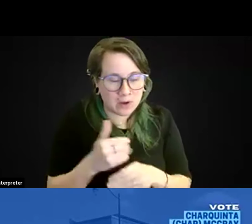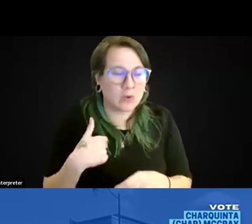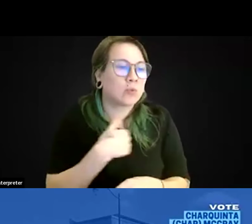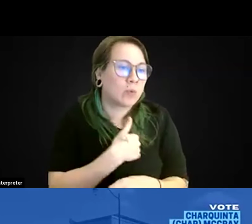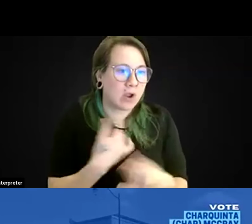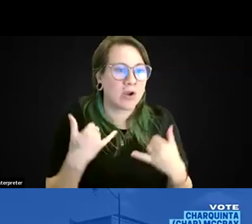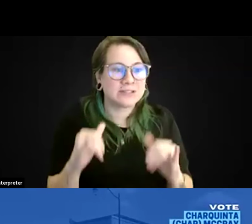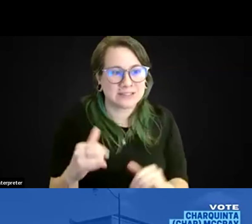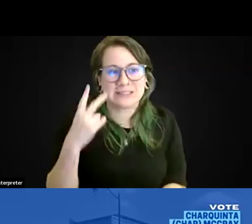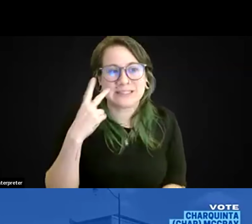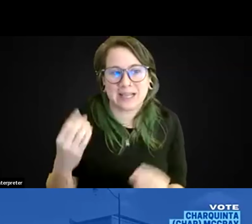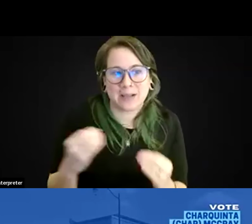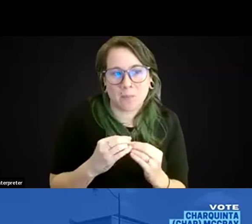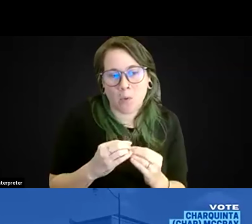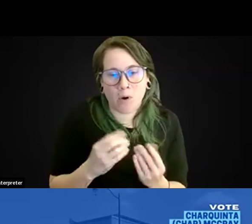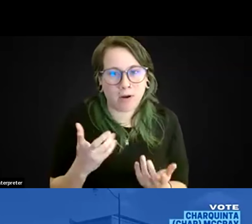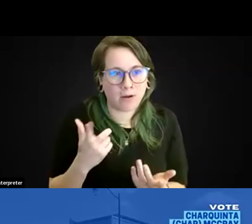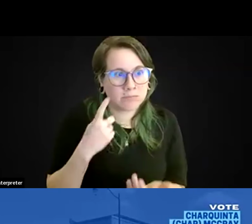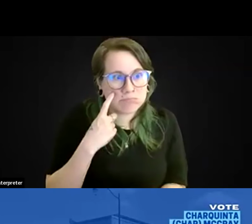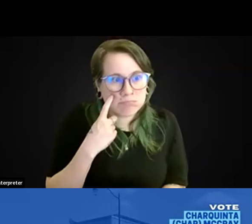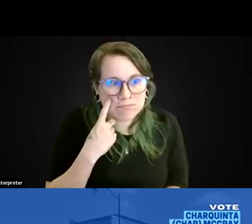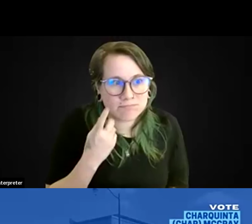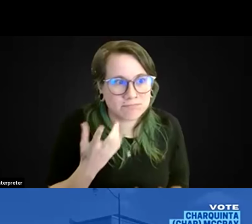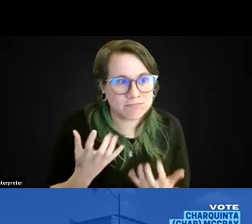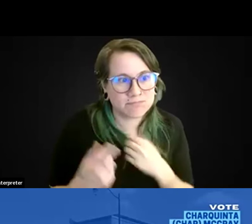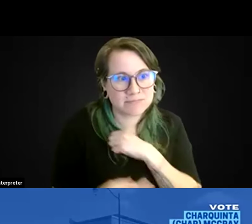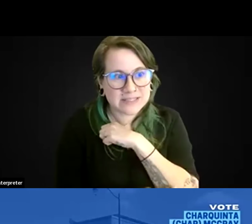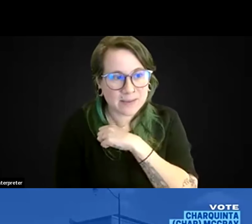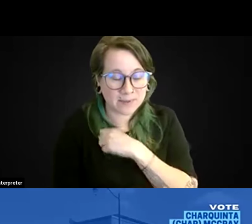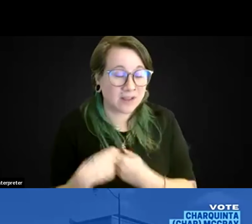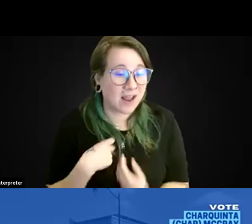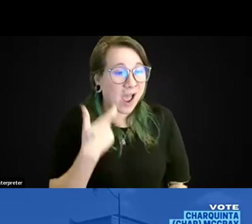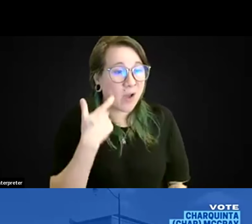eye candy in cars. I watched one